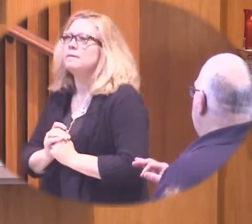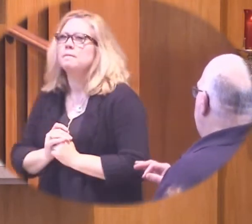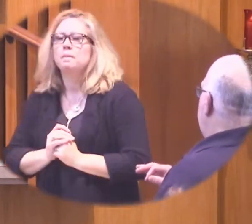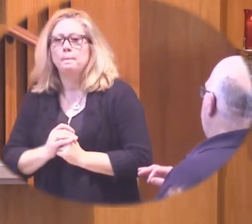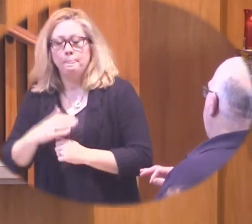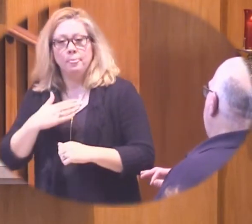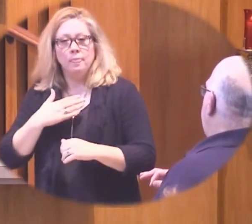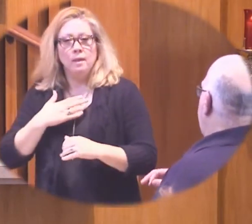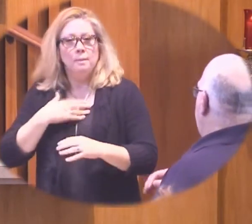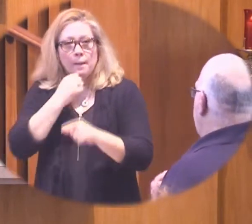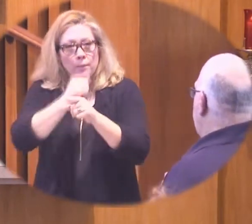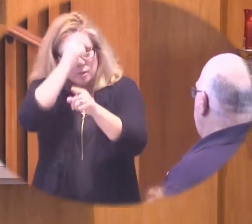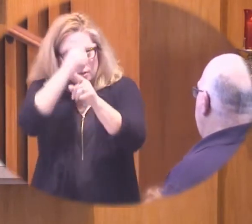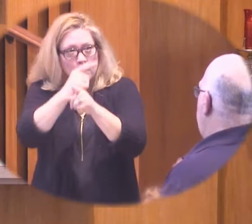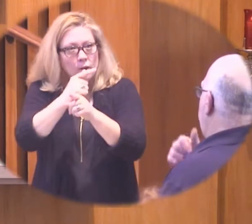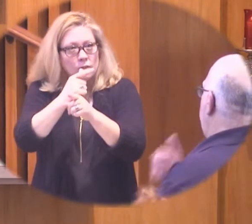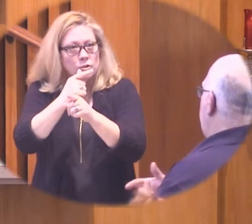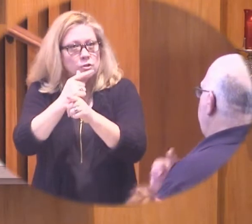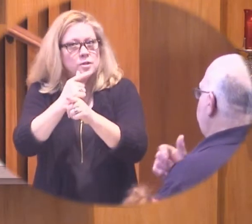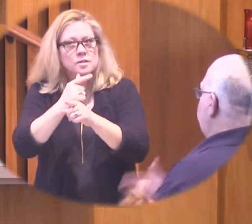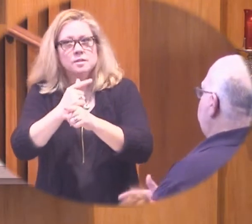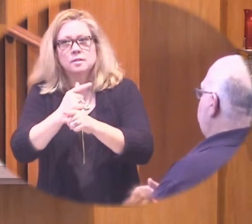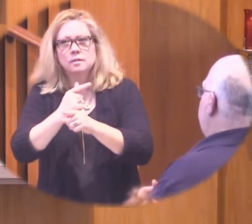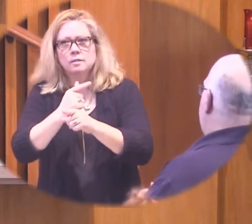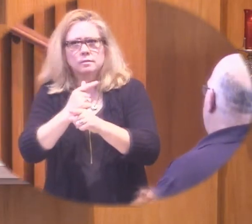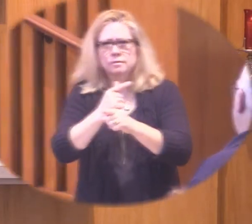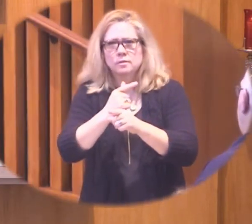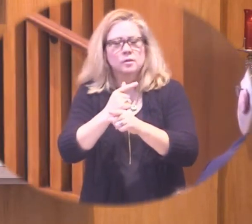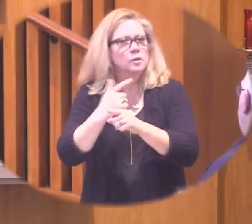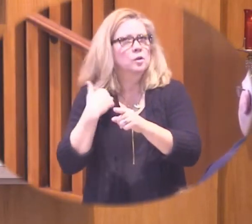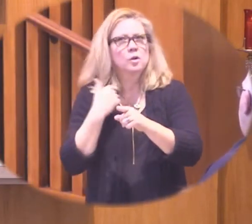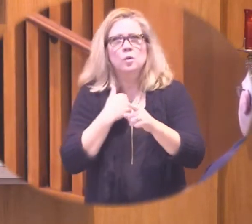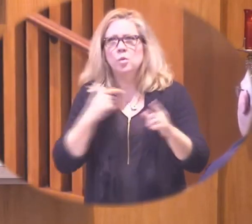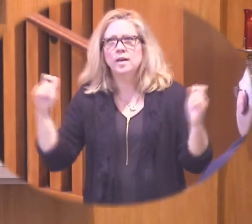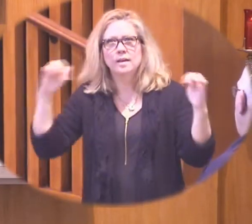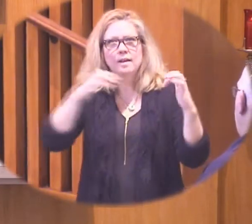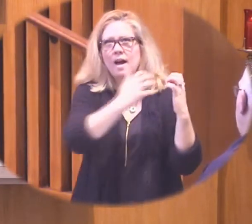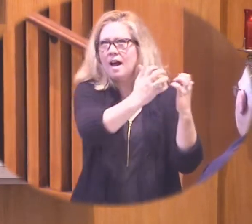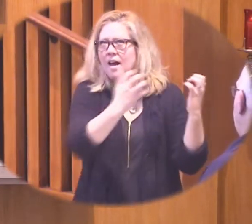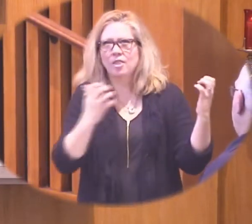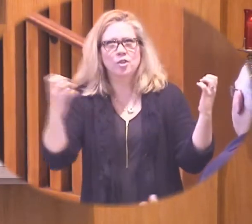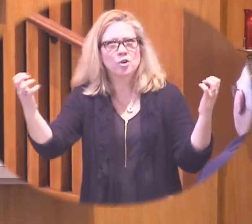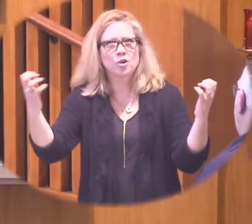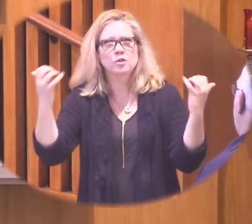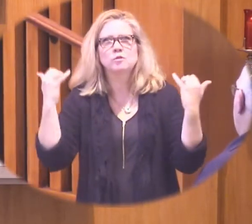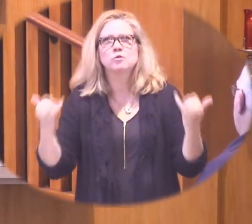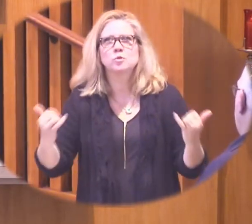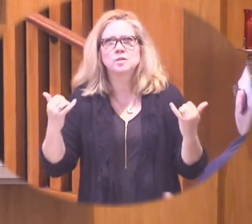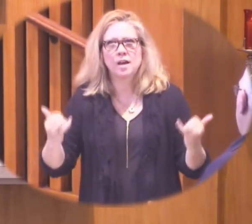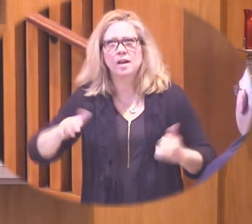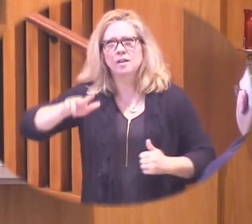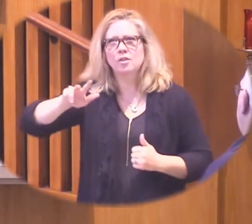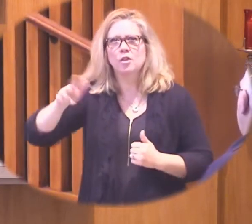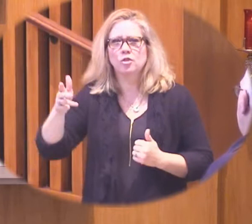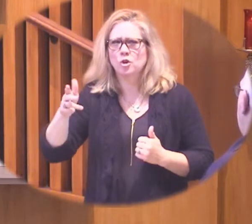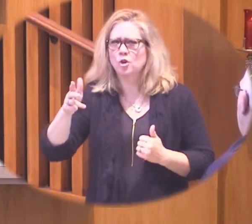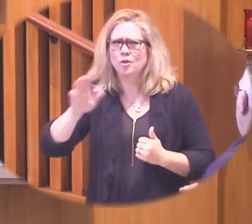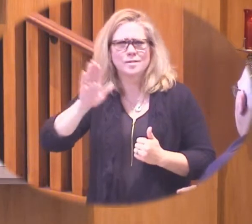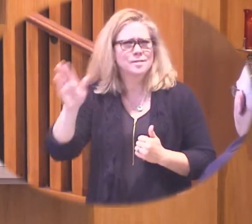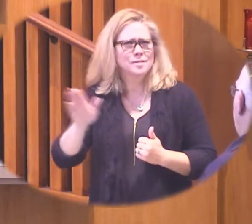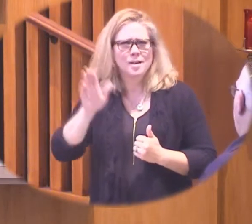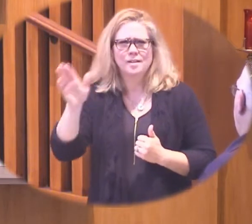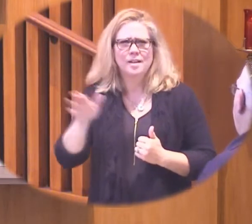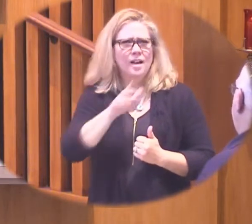My sisters, my brothers, we gather here today on this third Sunday of the season of Lent,